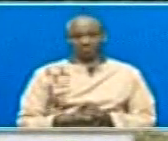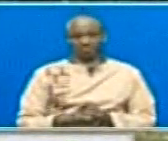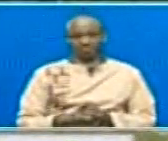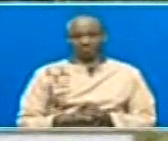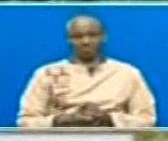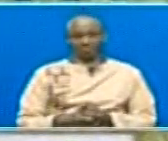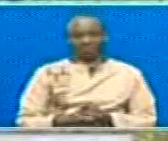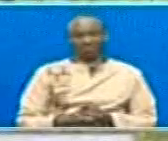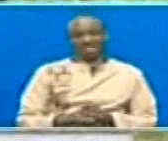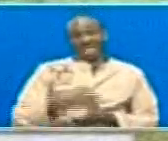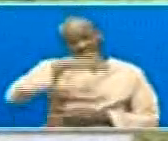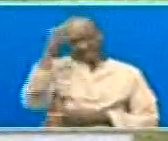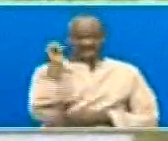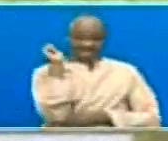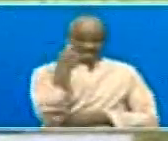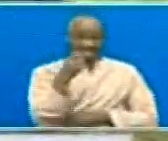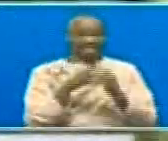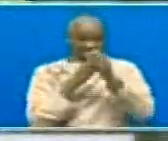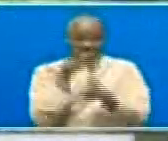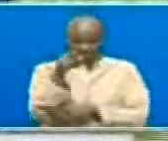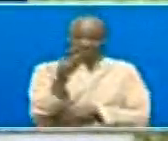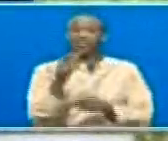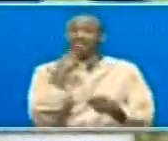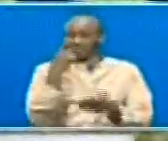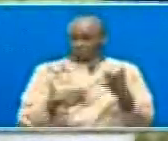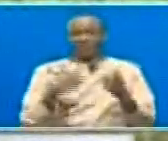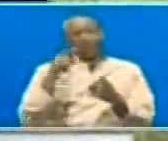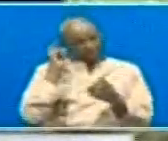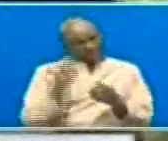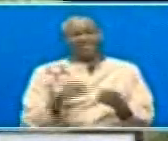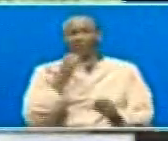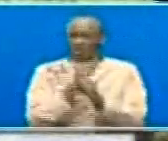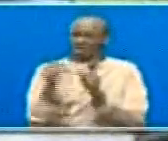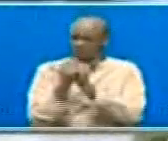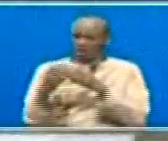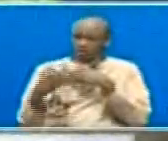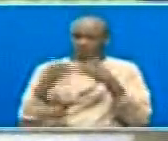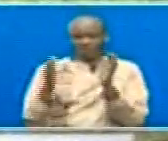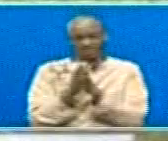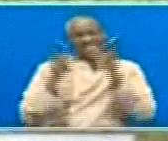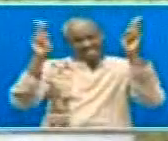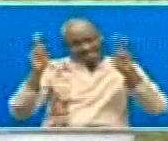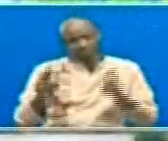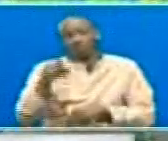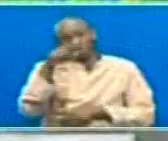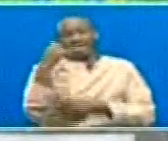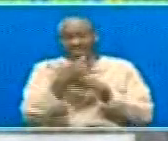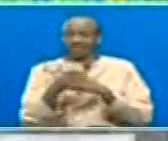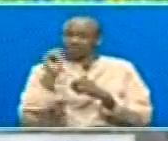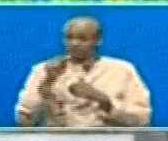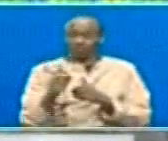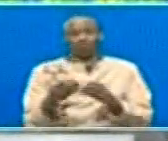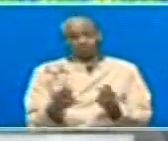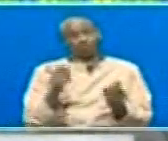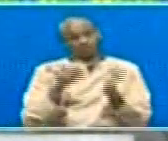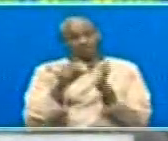NARC Kenya leader Martha Karua urged the government to work closely with the international community in sharing security intelligence on the war on terror. She wants